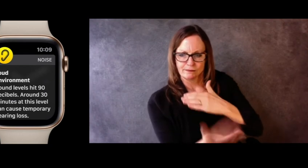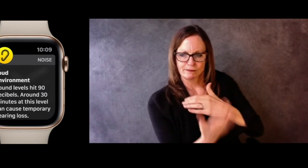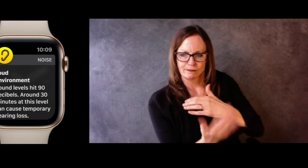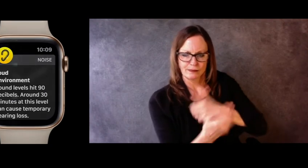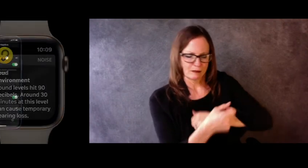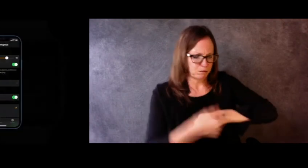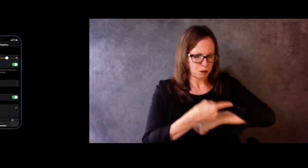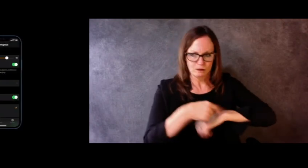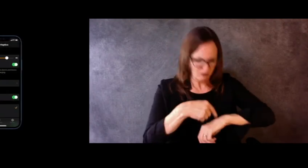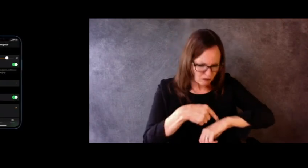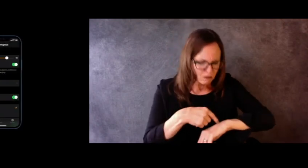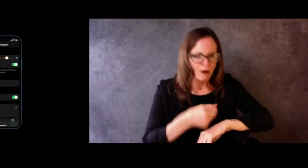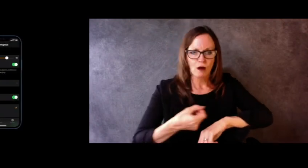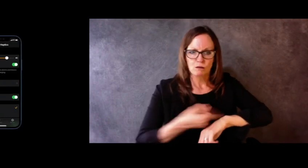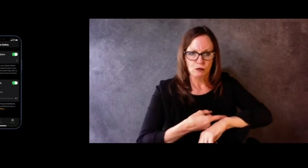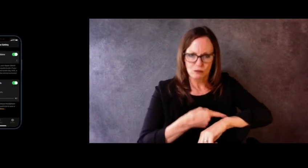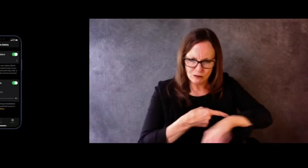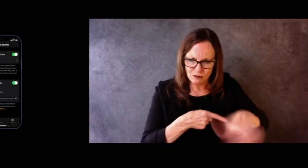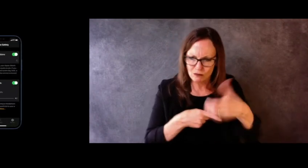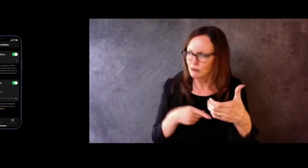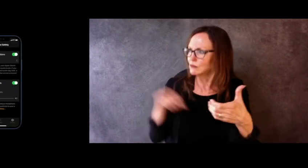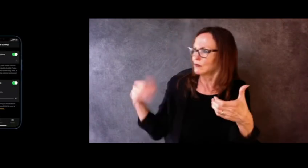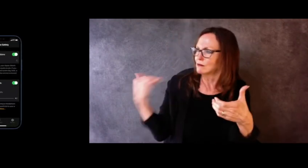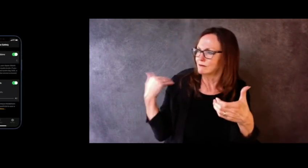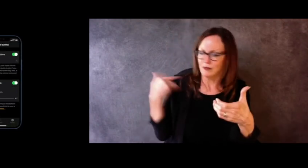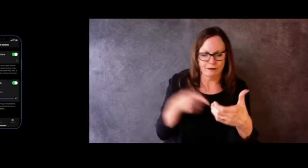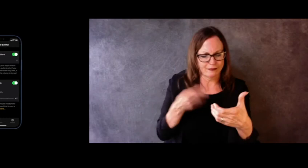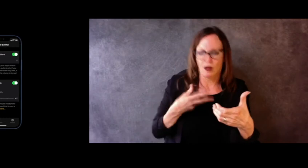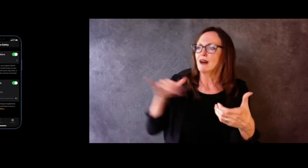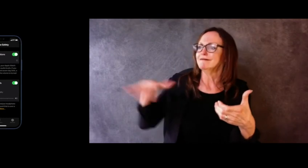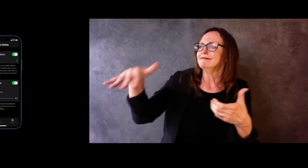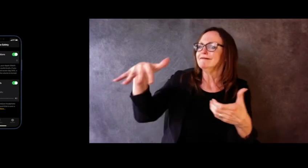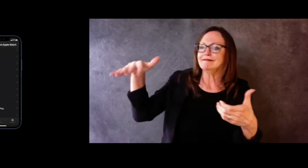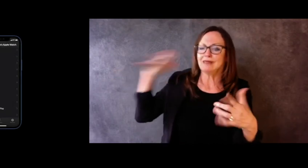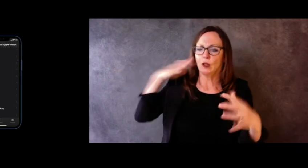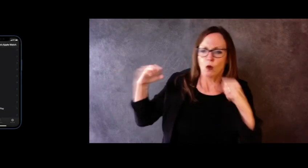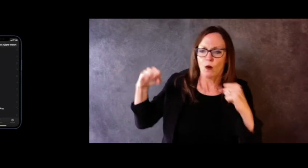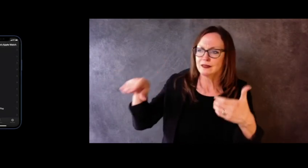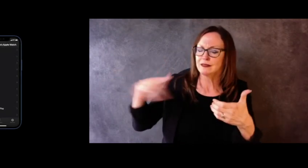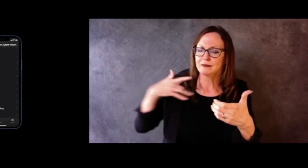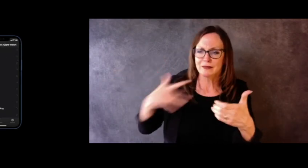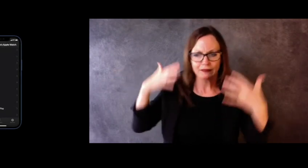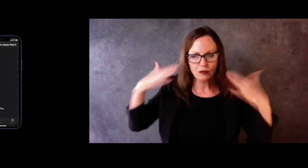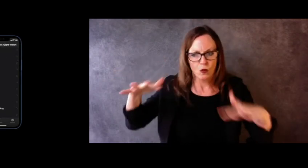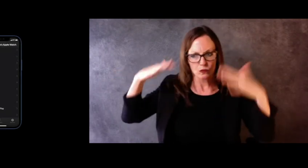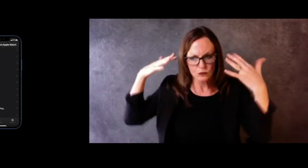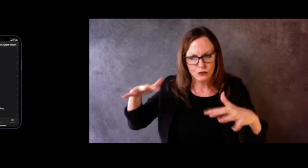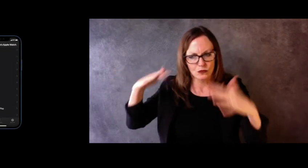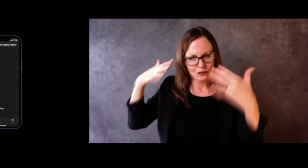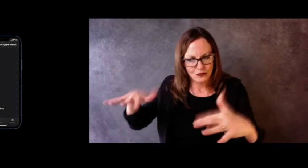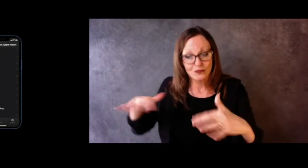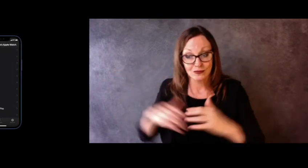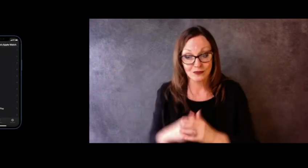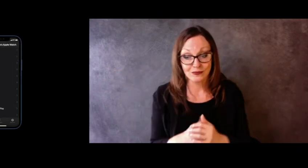over time. The same headphone safety features that are on iPhone and iPad are also available to you